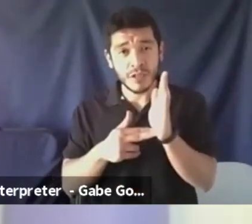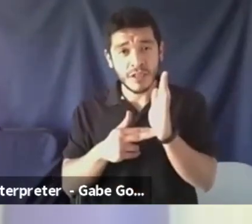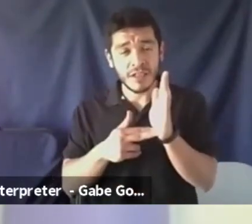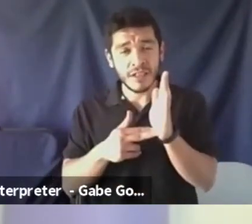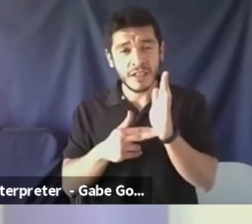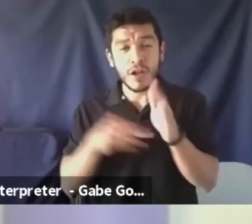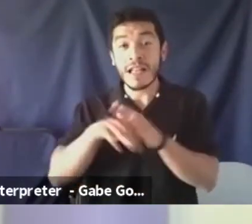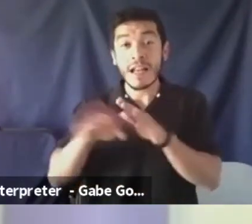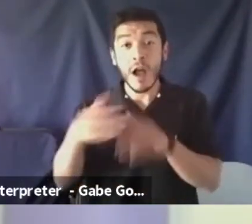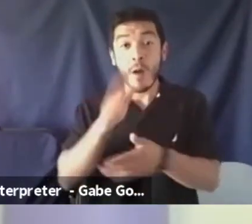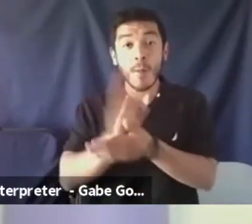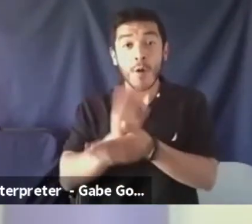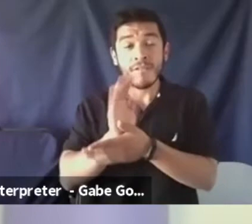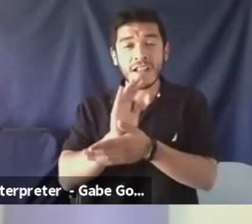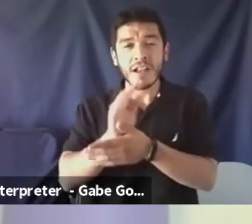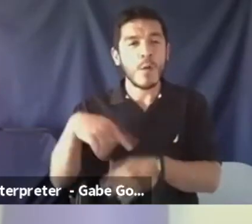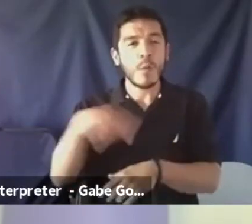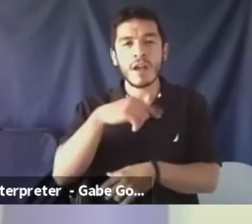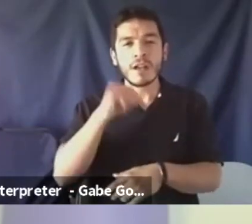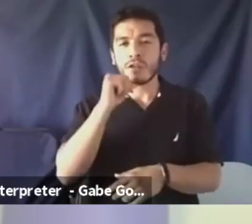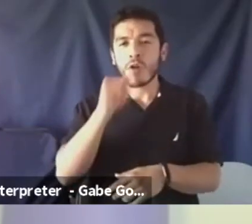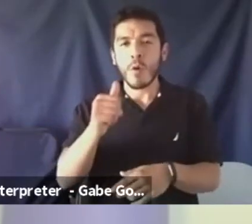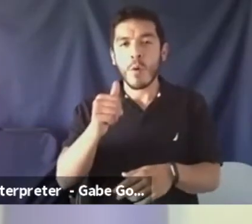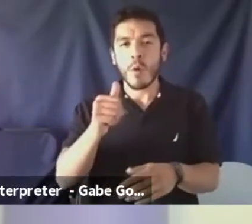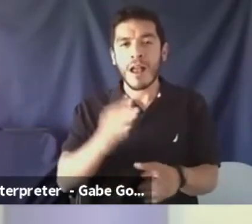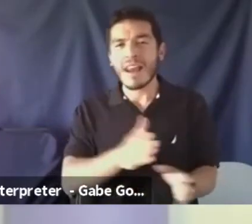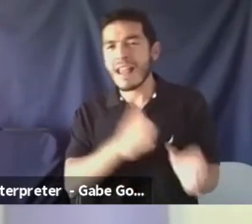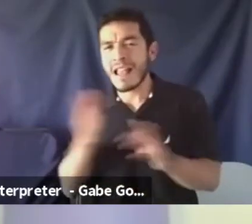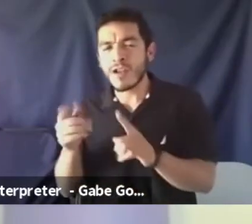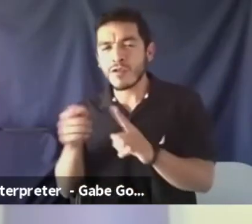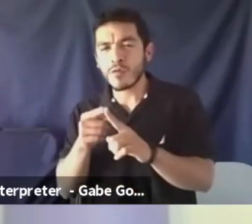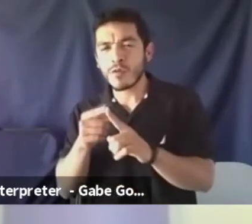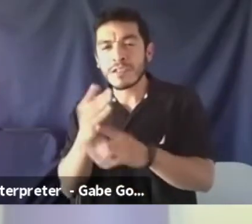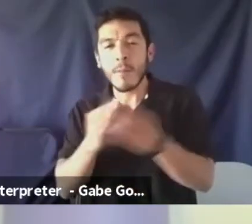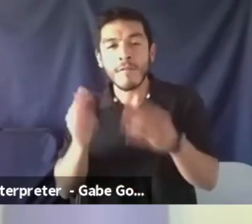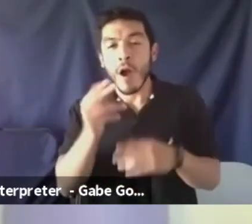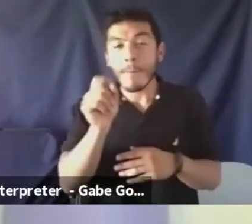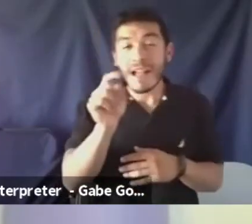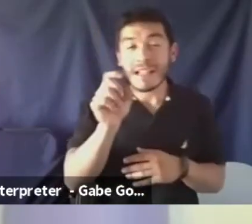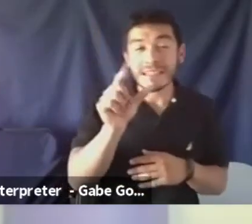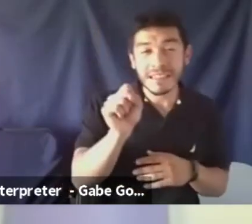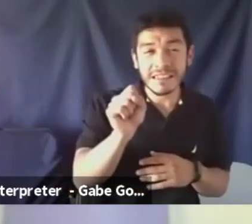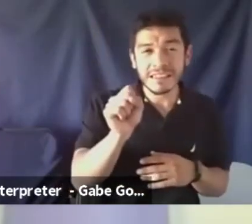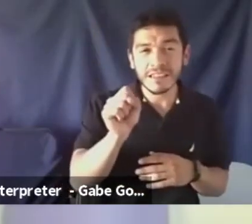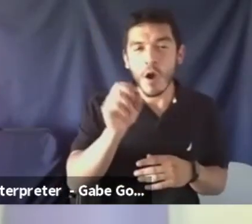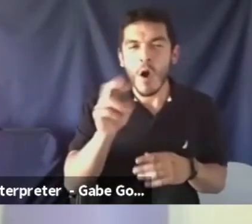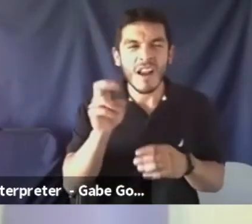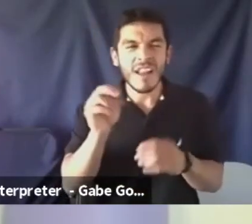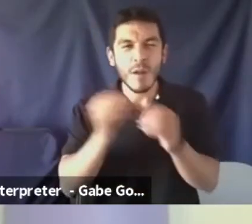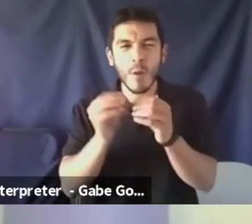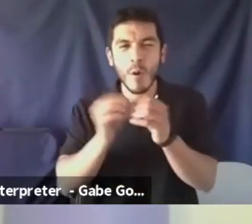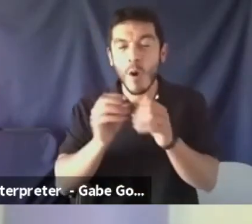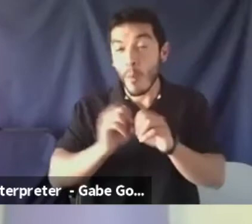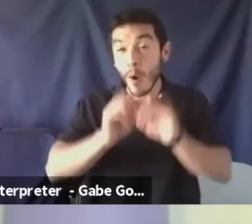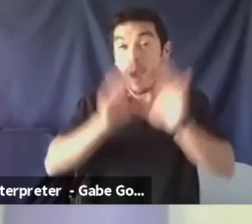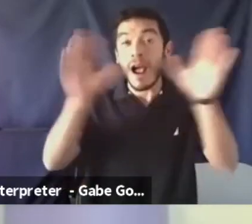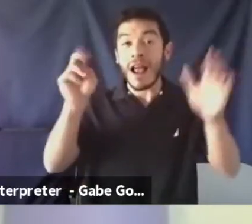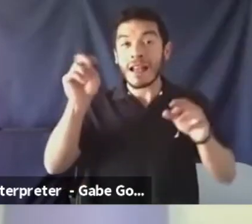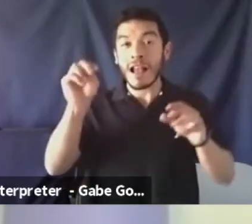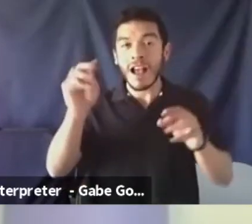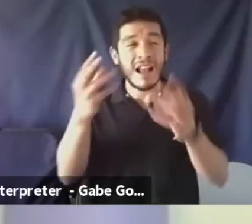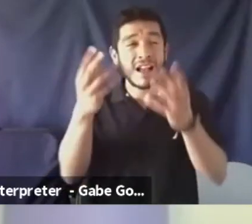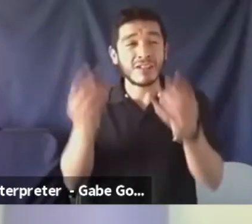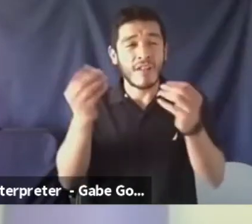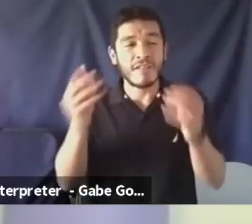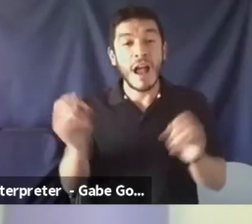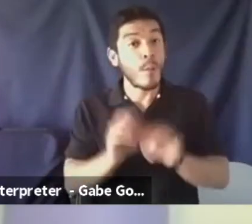our movie, we don't lean towards like some of the pastels or even some of the more like neons and like soft neons and brights that